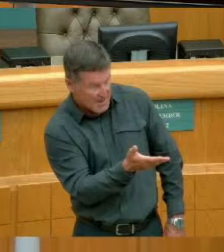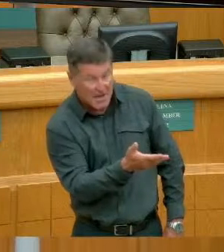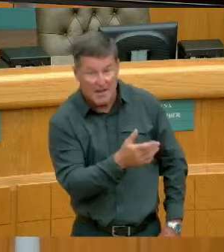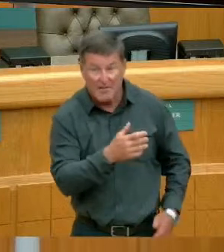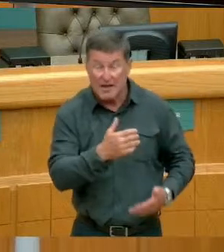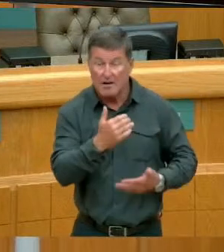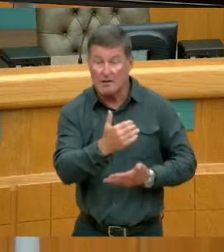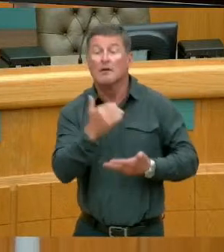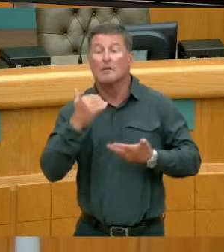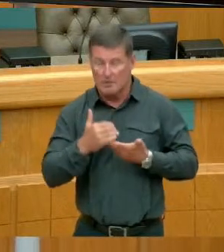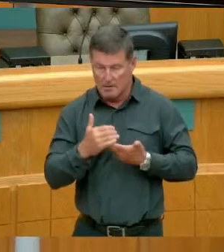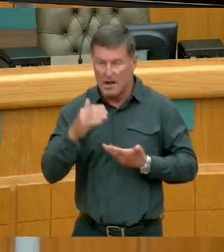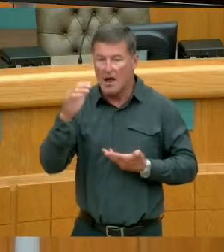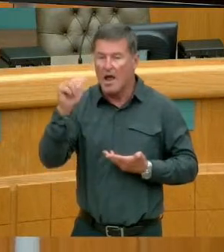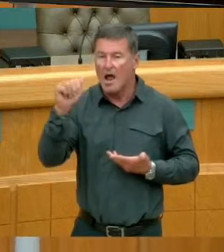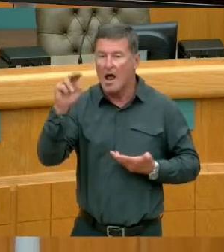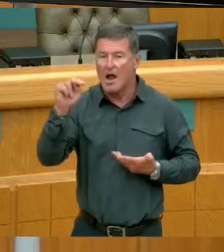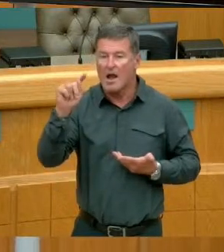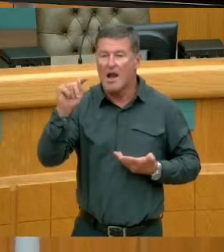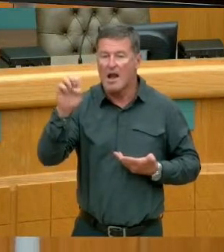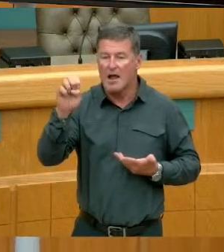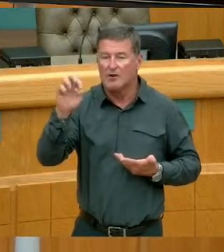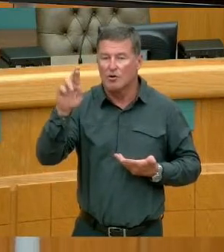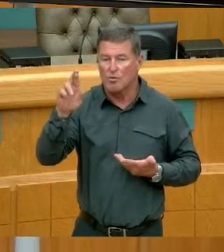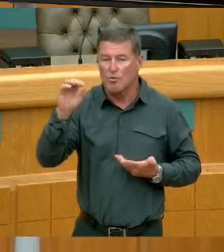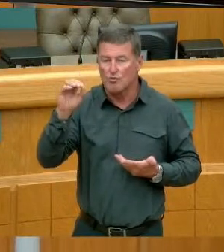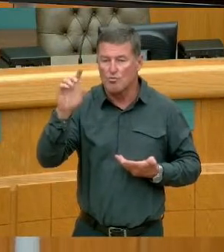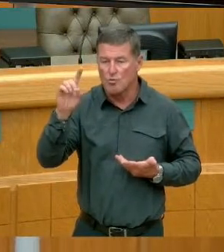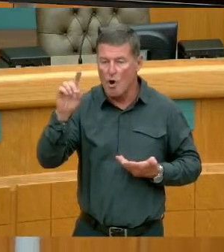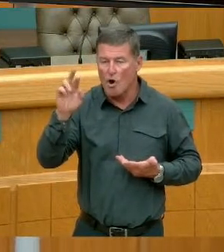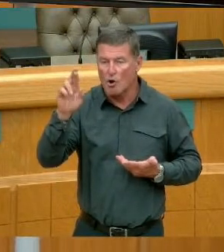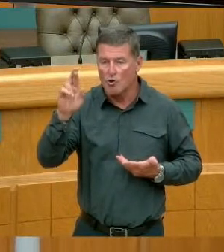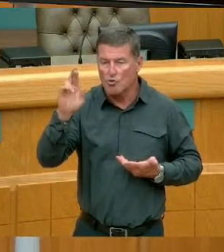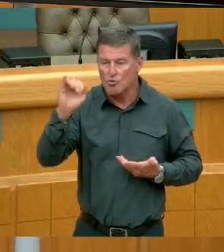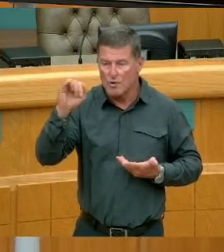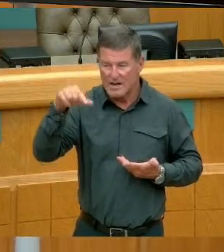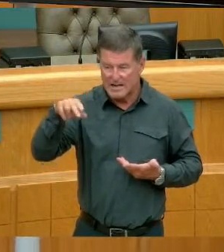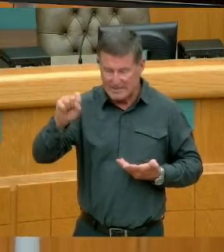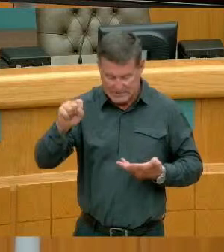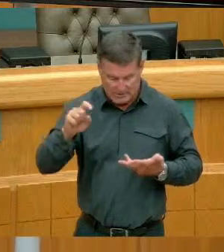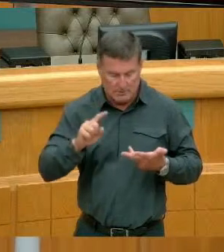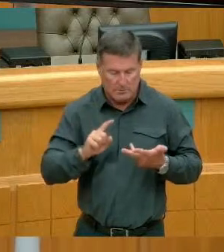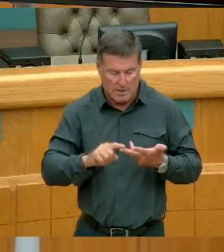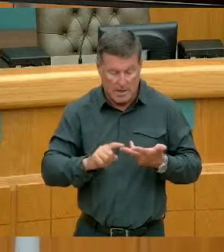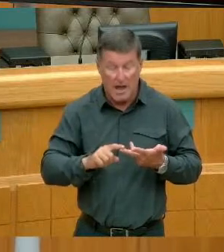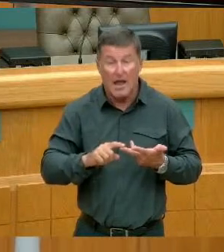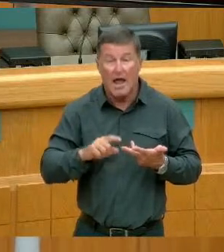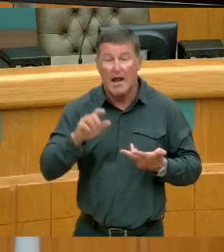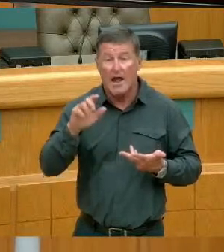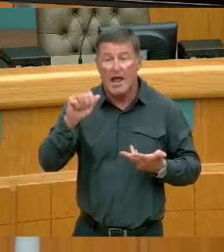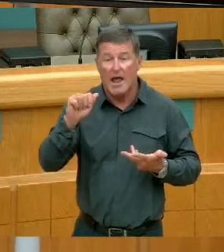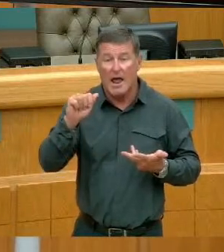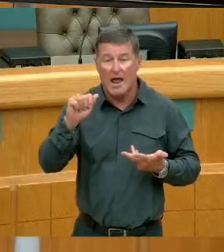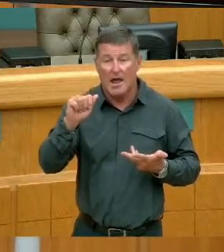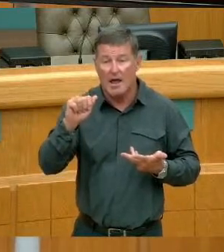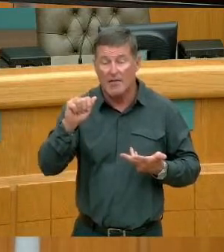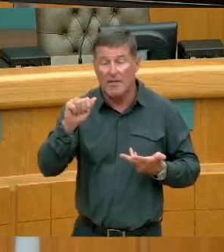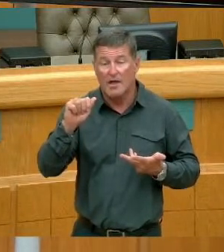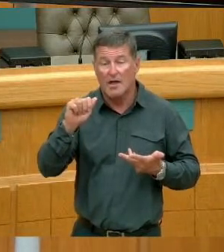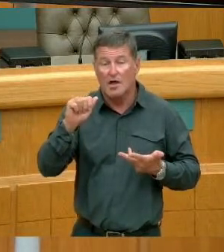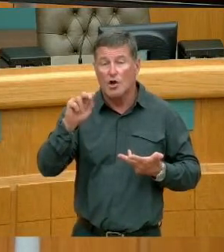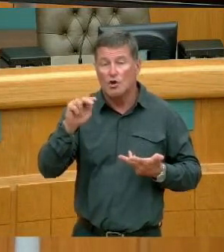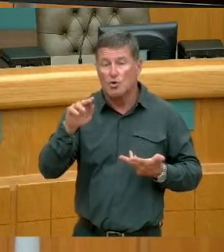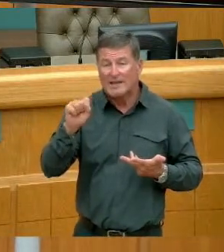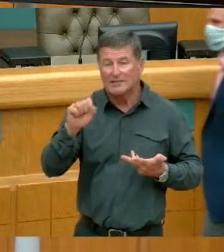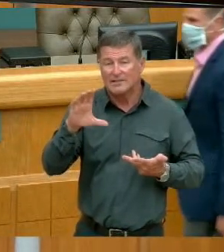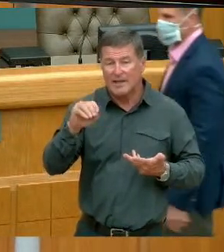and then following that, Nueces County Judge Barbara Canales will give us some important information. Thank you. En resumen, las cifras